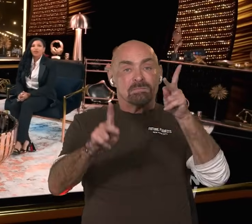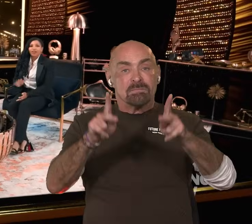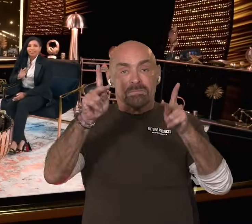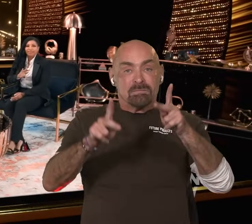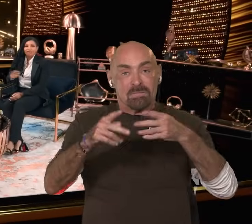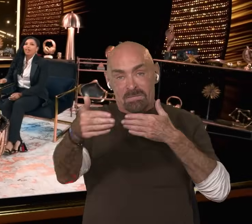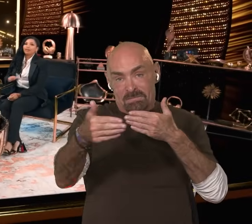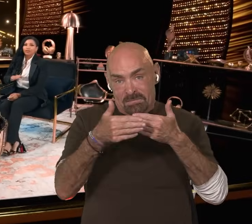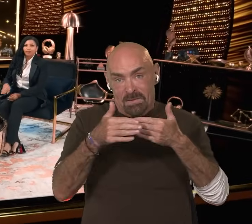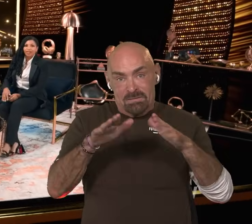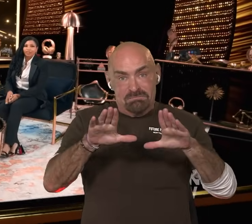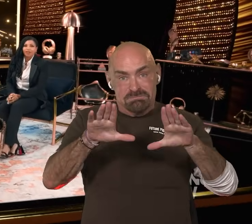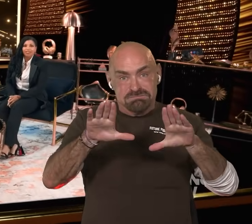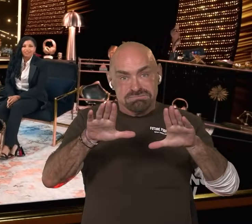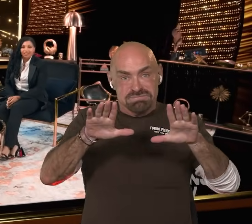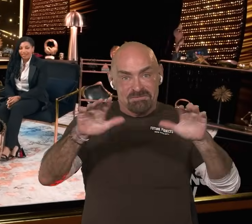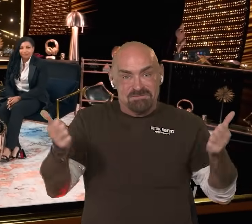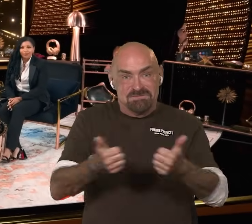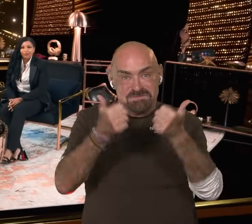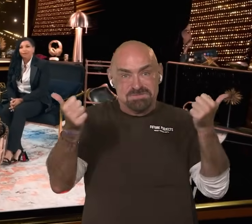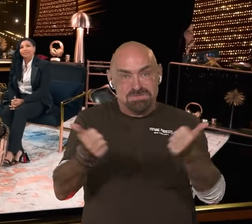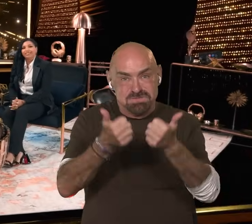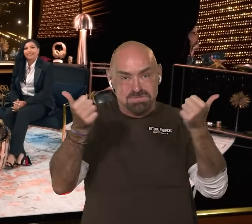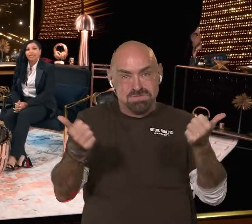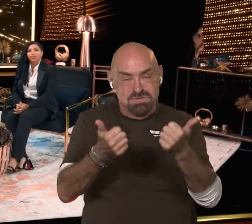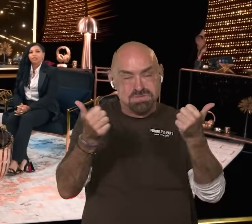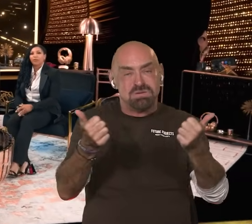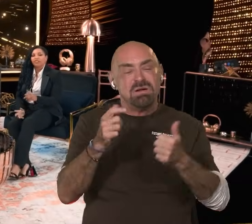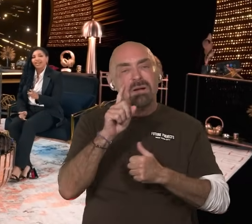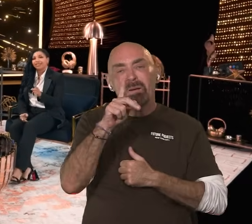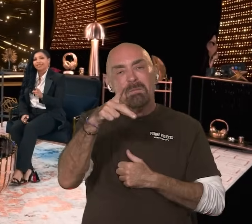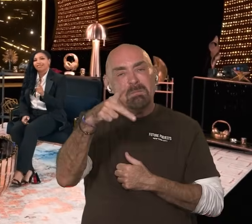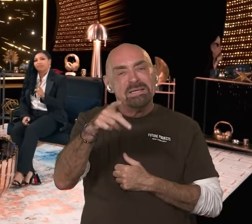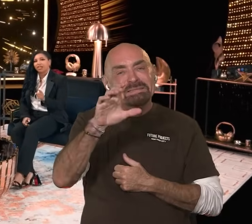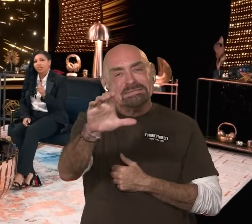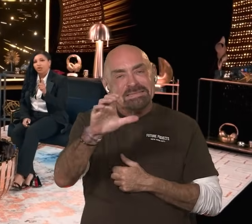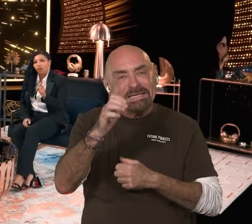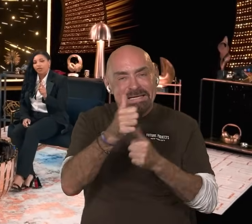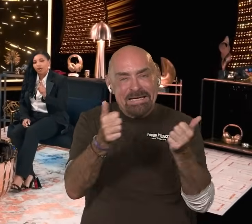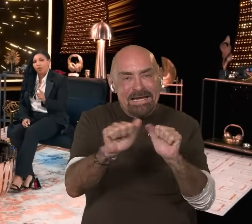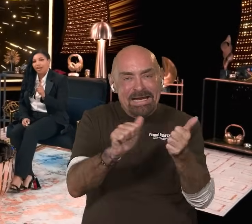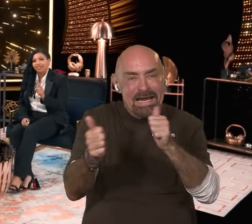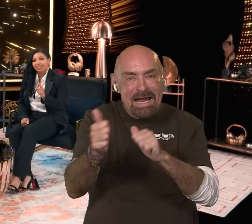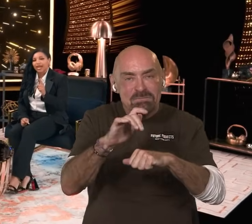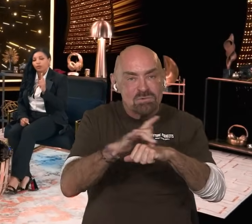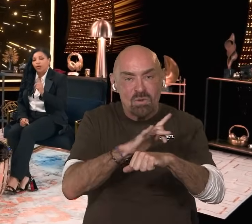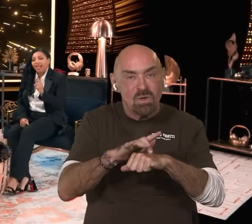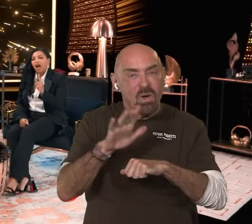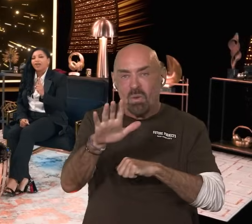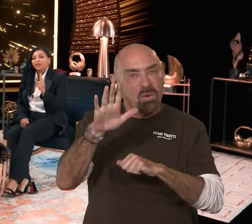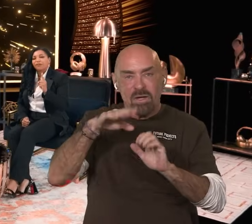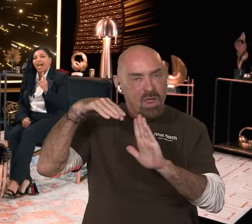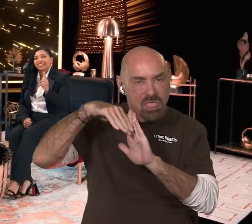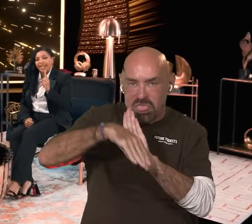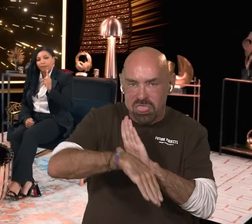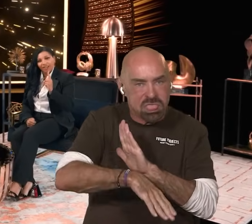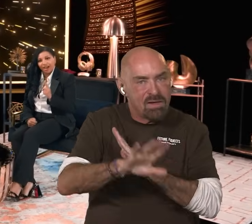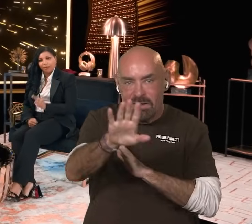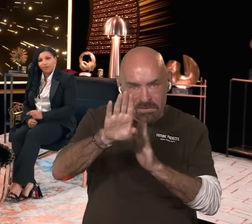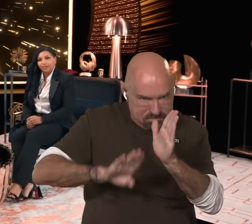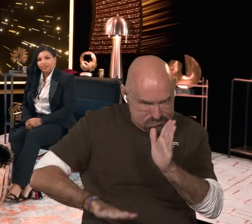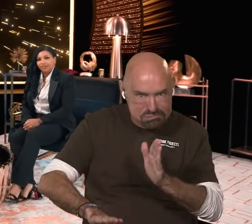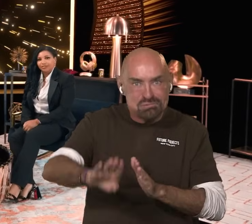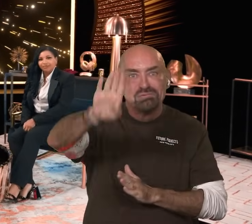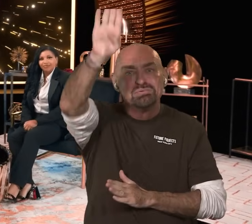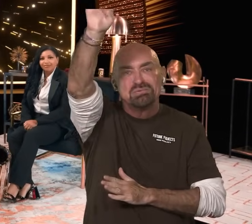Folks, we are in the final stretch of the 10th anniversary PC Gaming Show, but that doesn't mean we are winding down. We are, in fact, amping